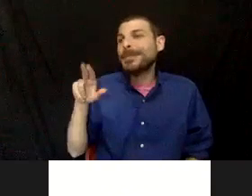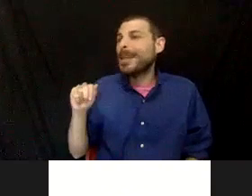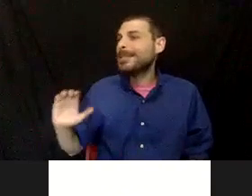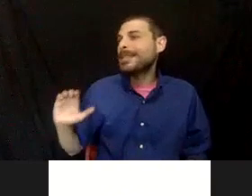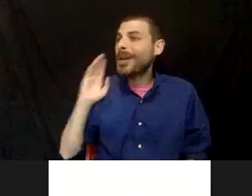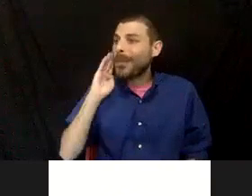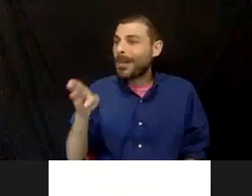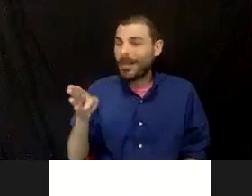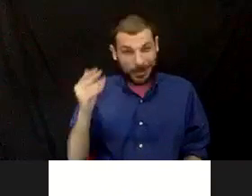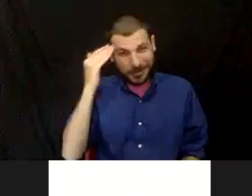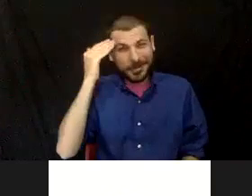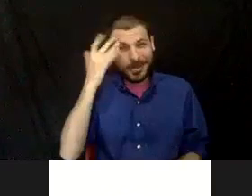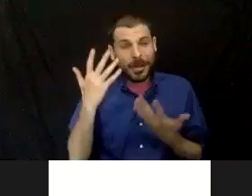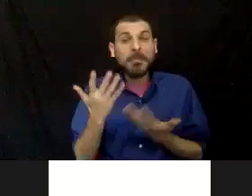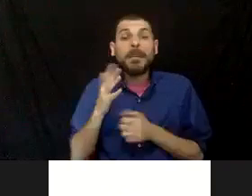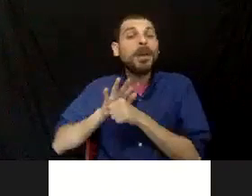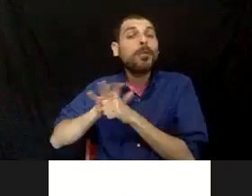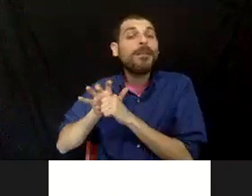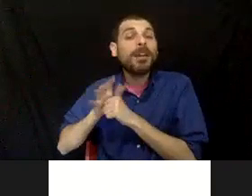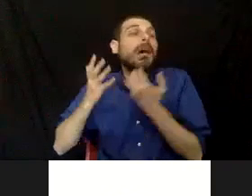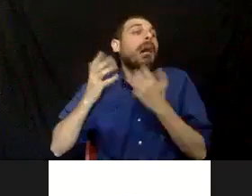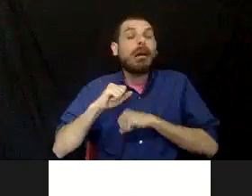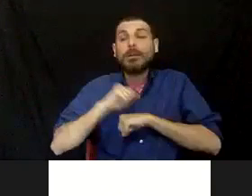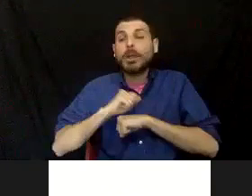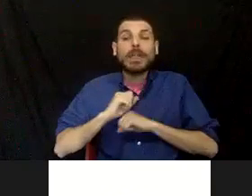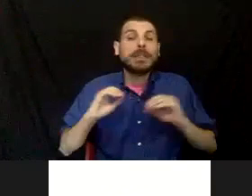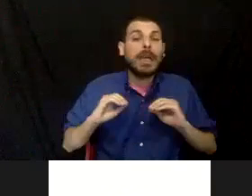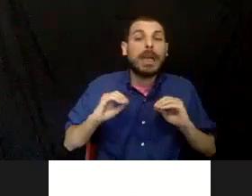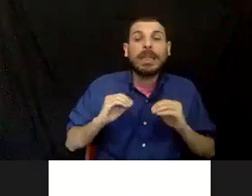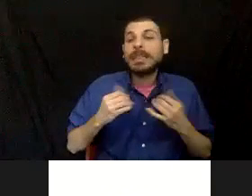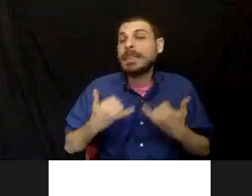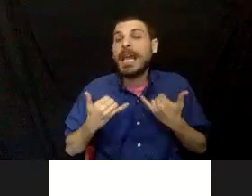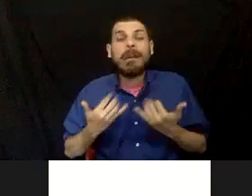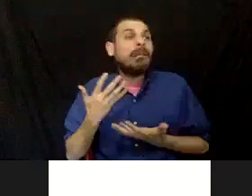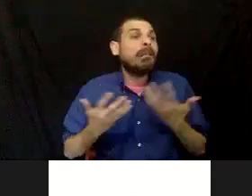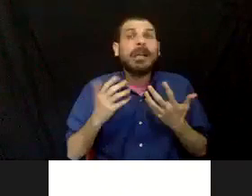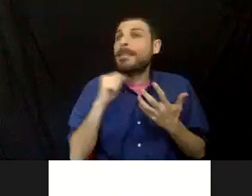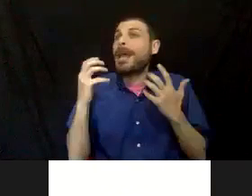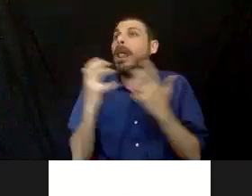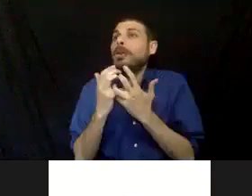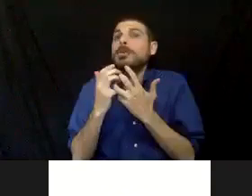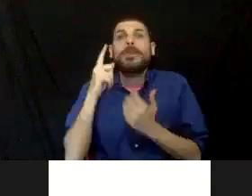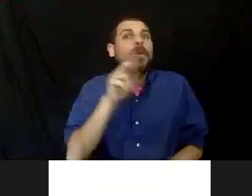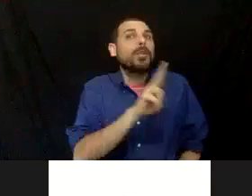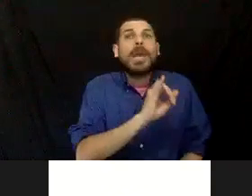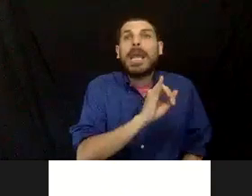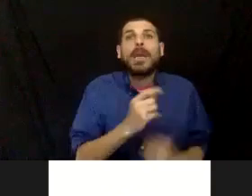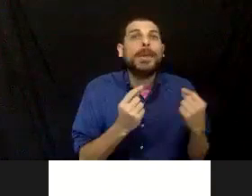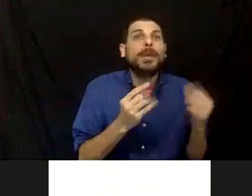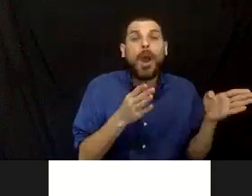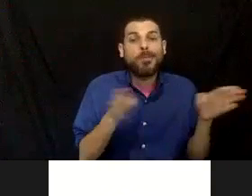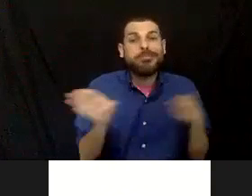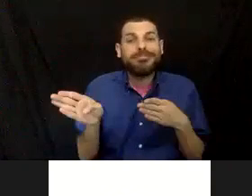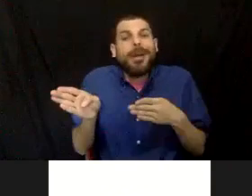out of work due to coronavirus, and now I'm no longer eligible for unemployment insurance.